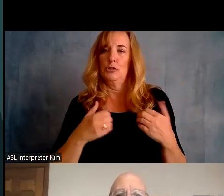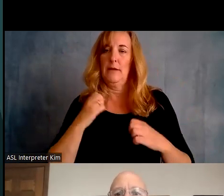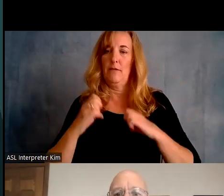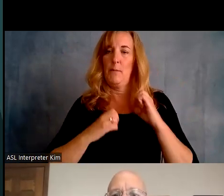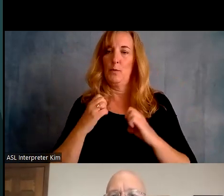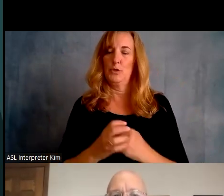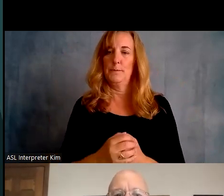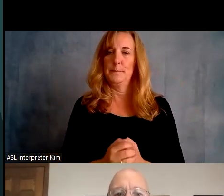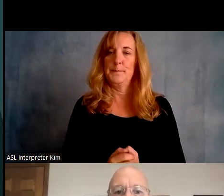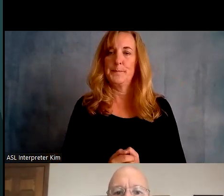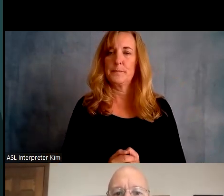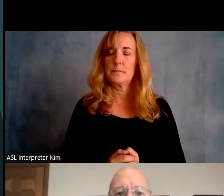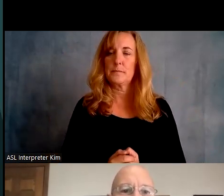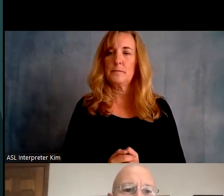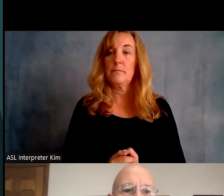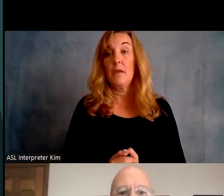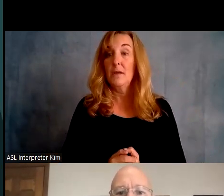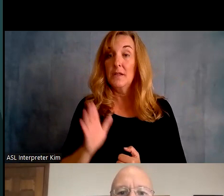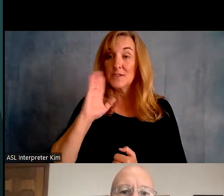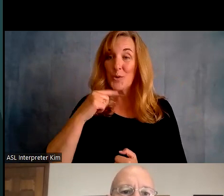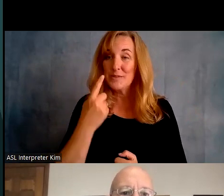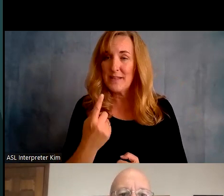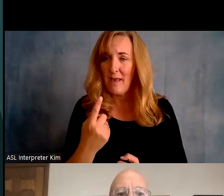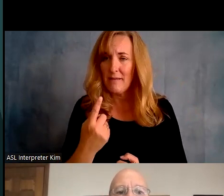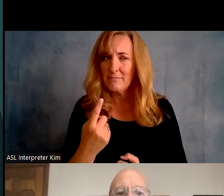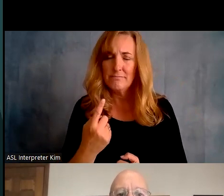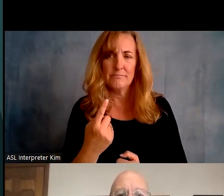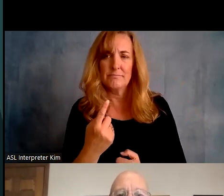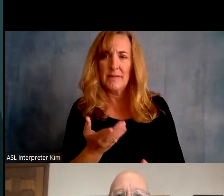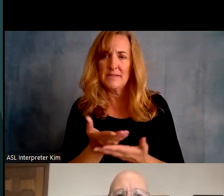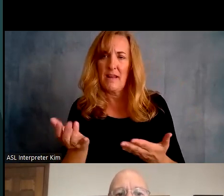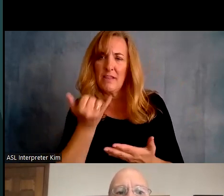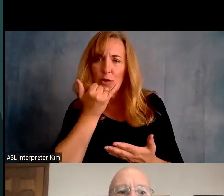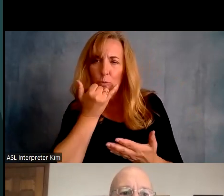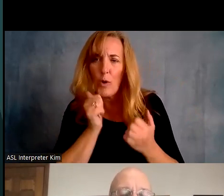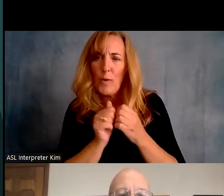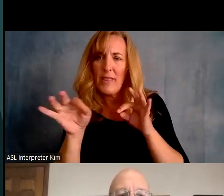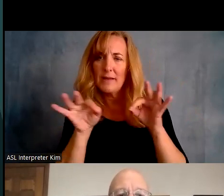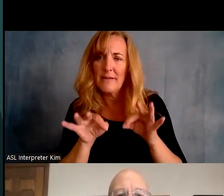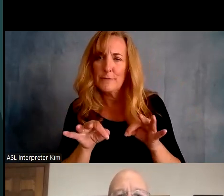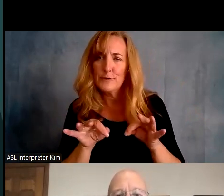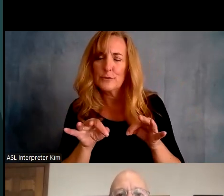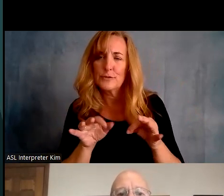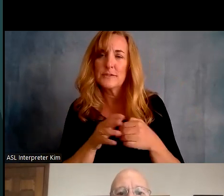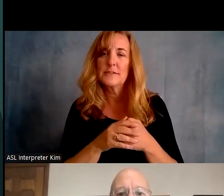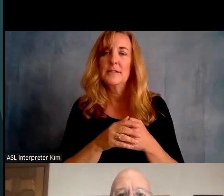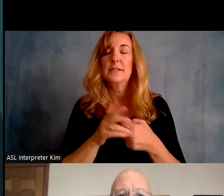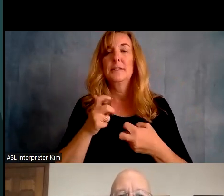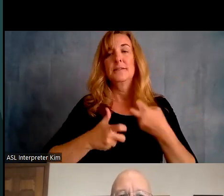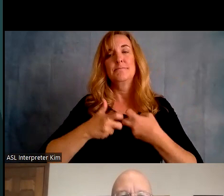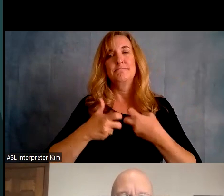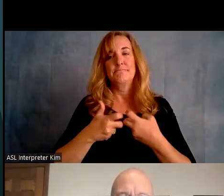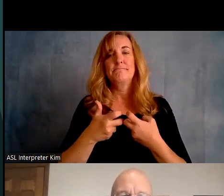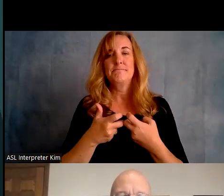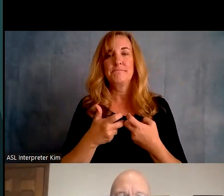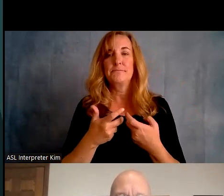is. That we would say, is anything really wrong with that? The problem is that these things,